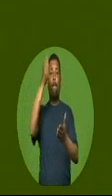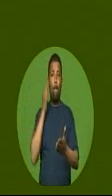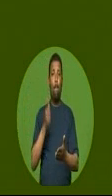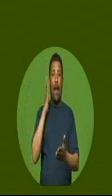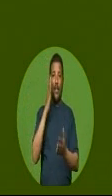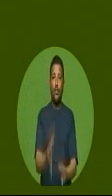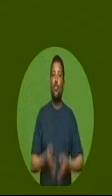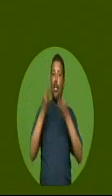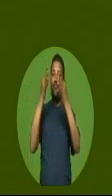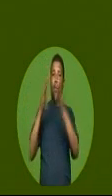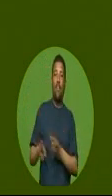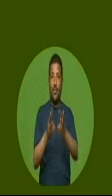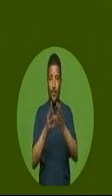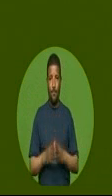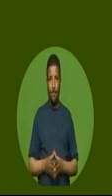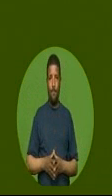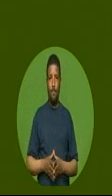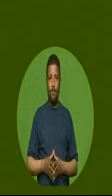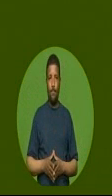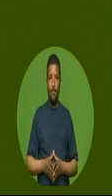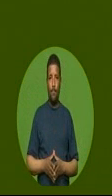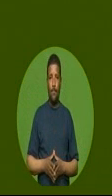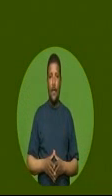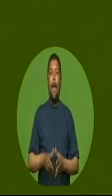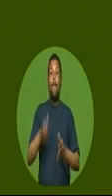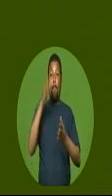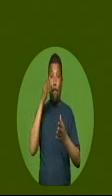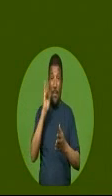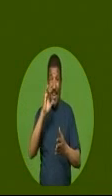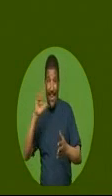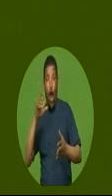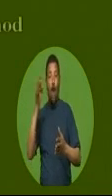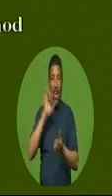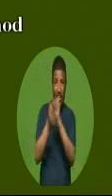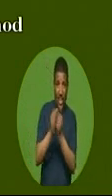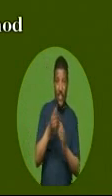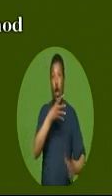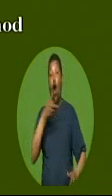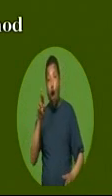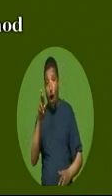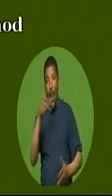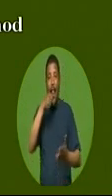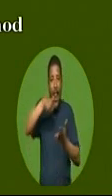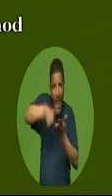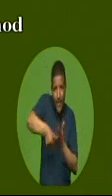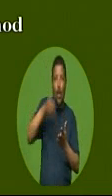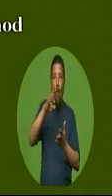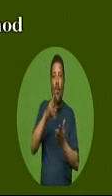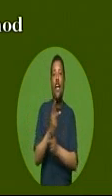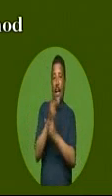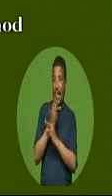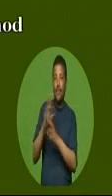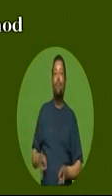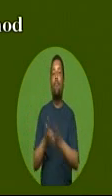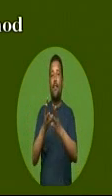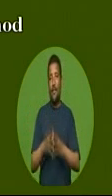banker's transfer method, bill of exchange, or letter of credit